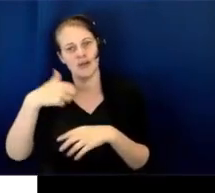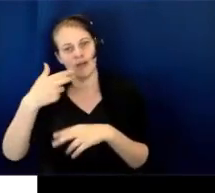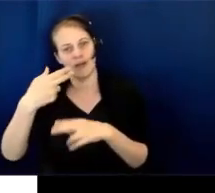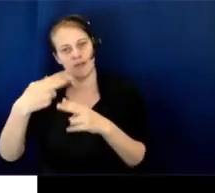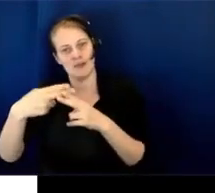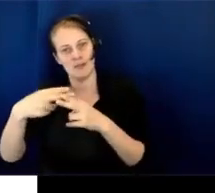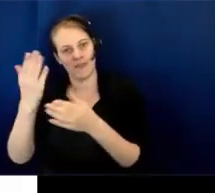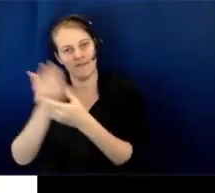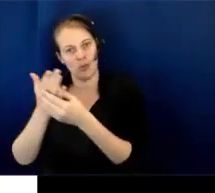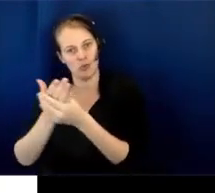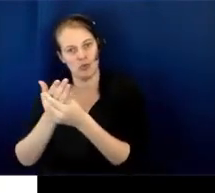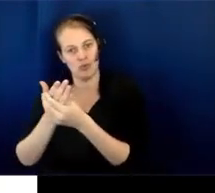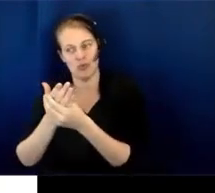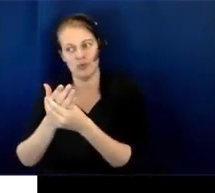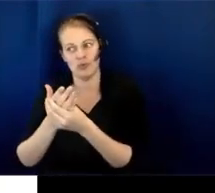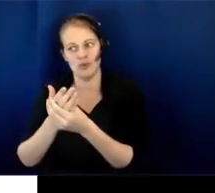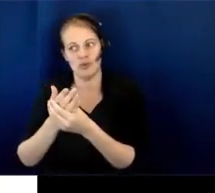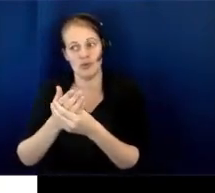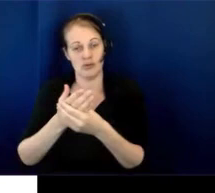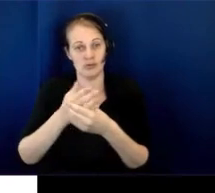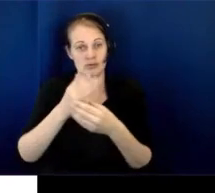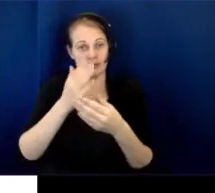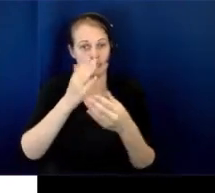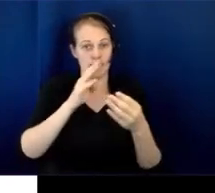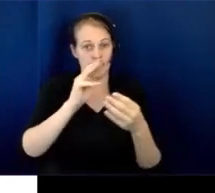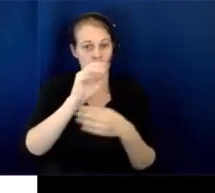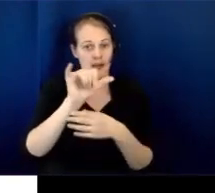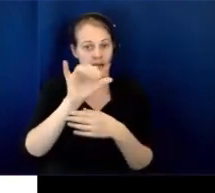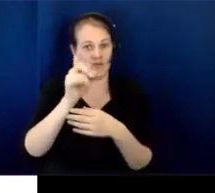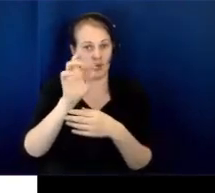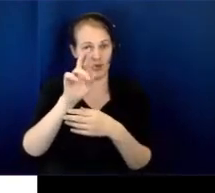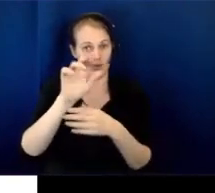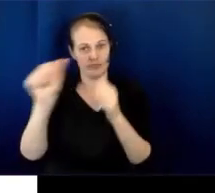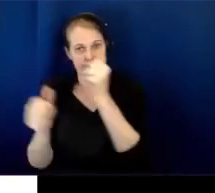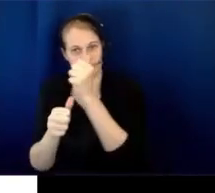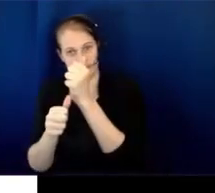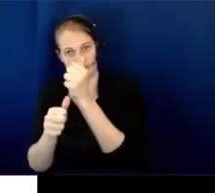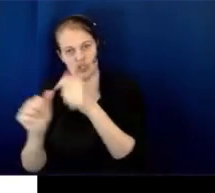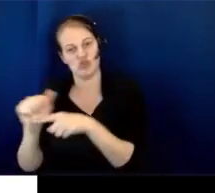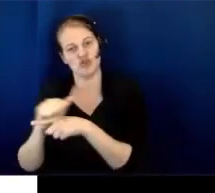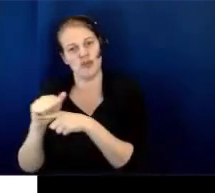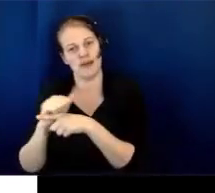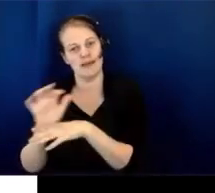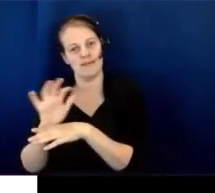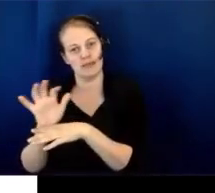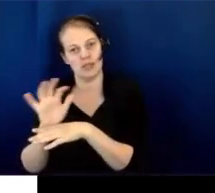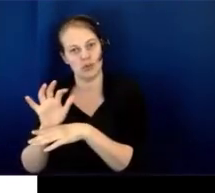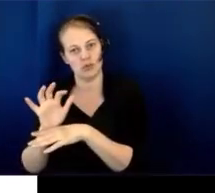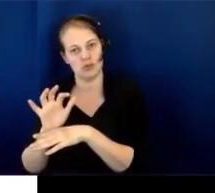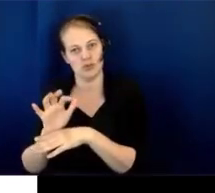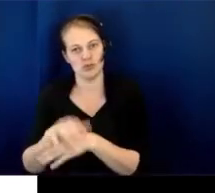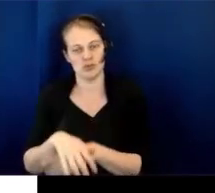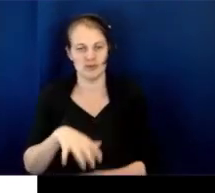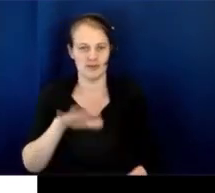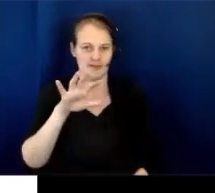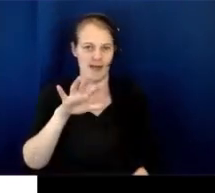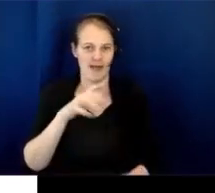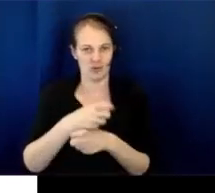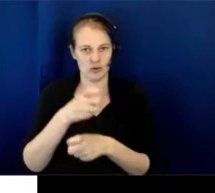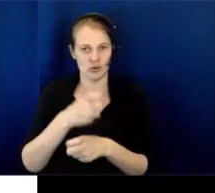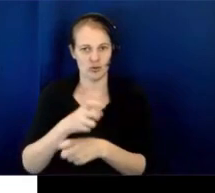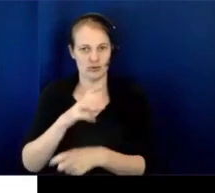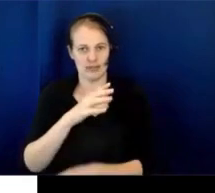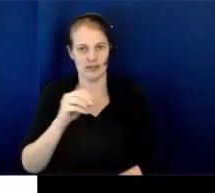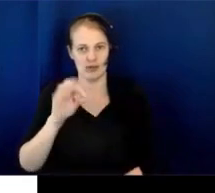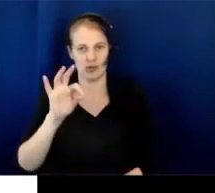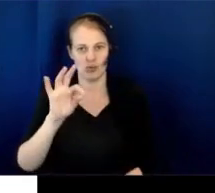that is within my folder called training videos. So I'm going to come in here. I'm going to grab my 5 jokes and riddles presentation, and